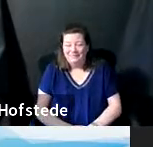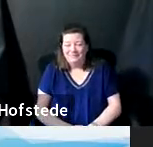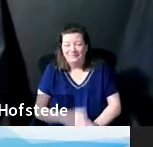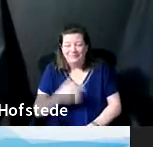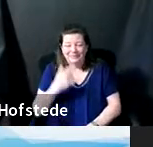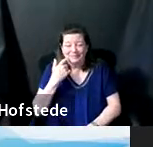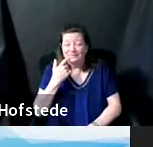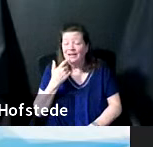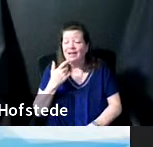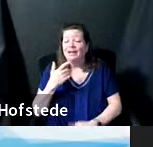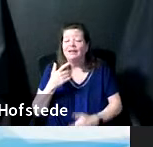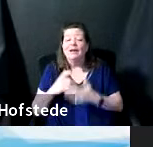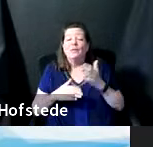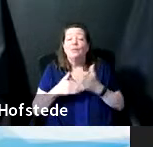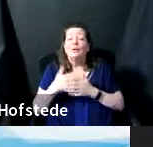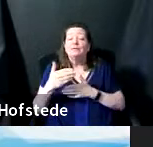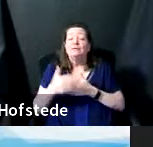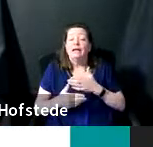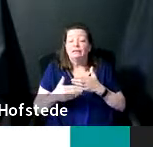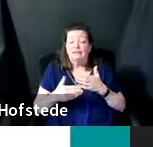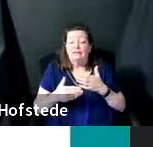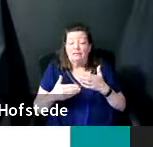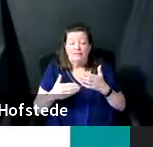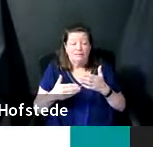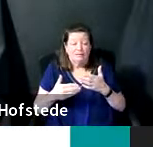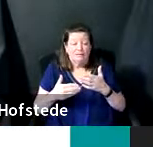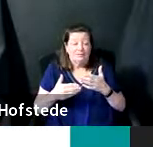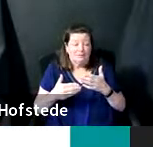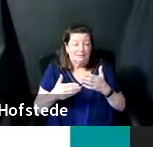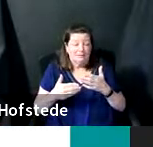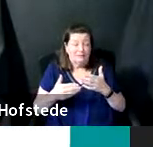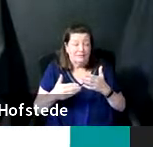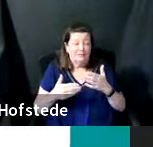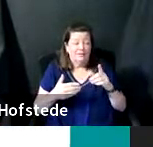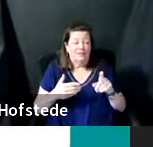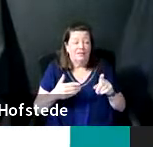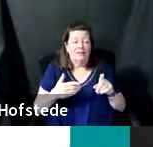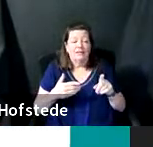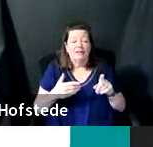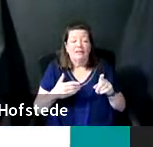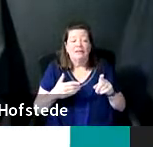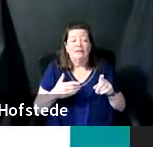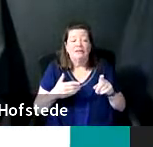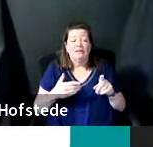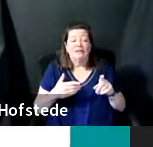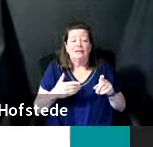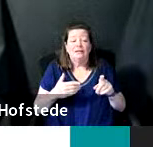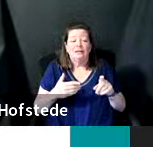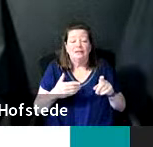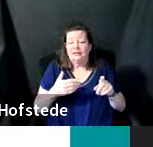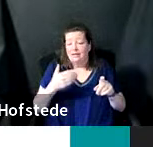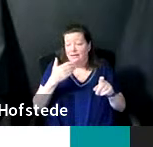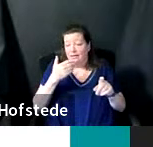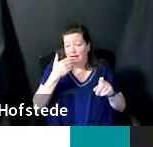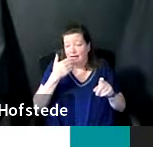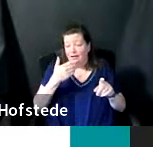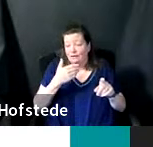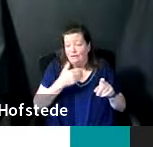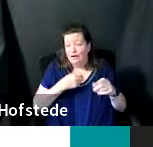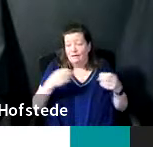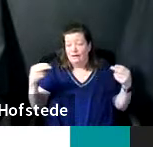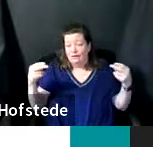Well, what's next? So let's roll right on into that. Thank you for having the slides